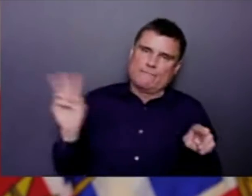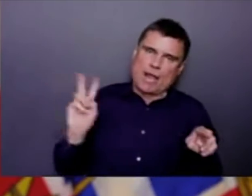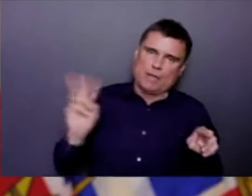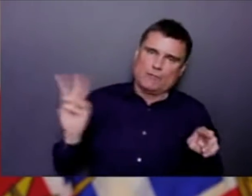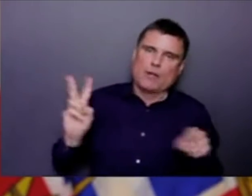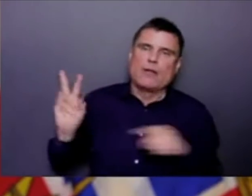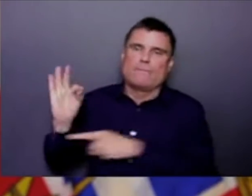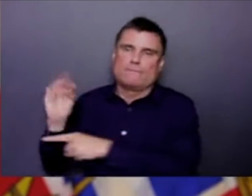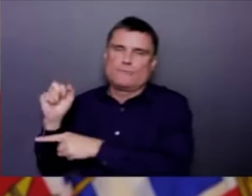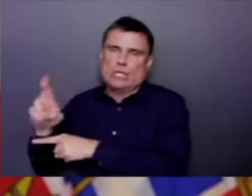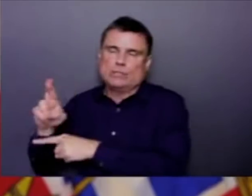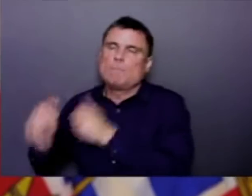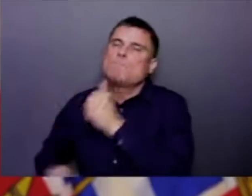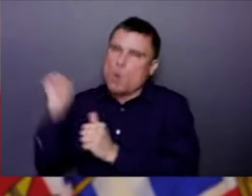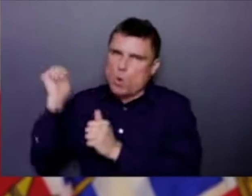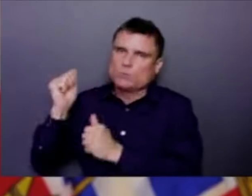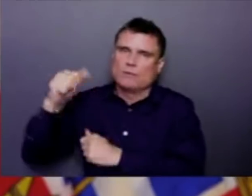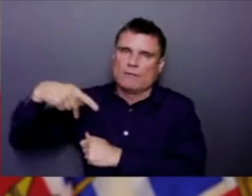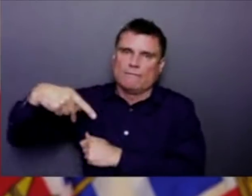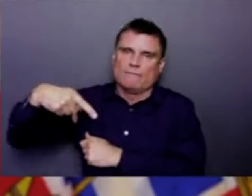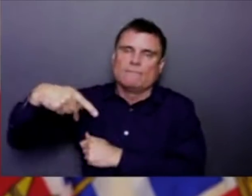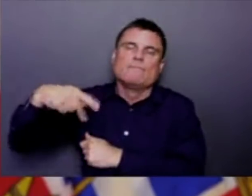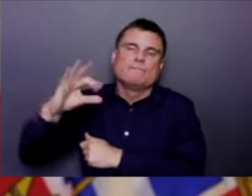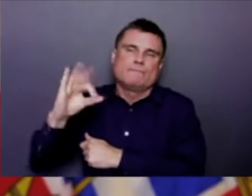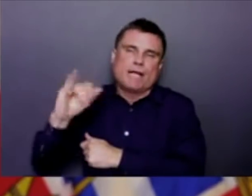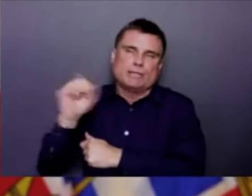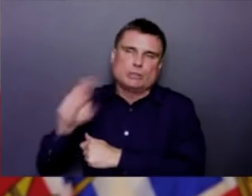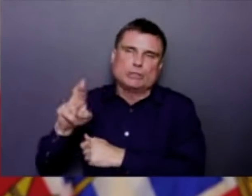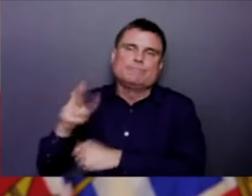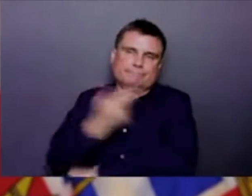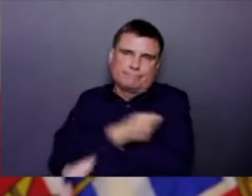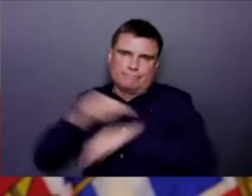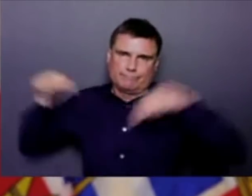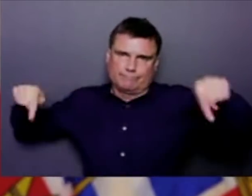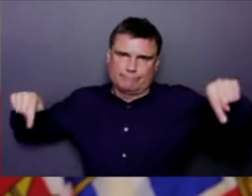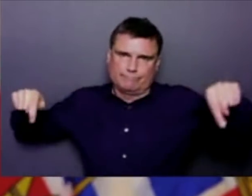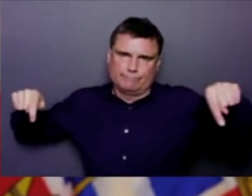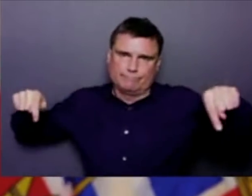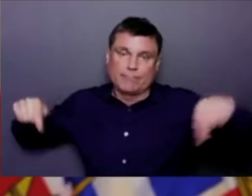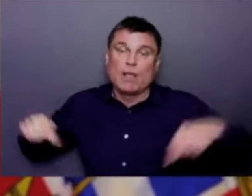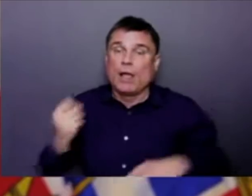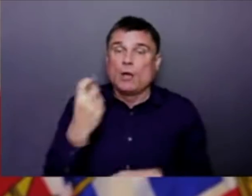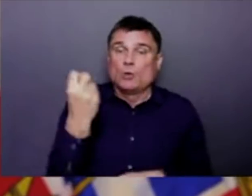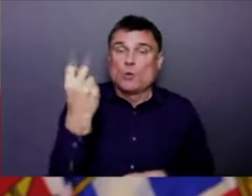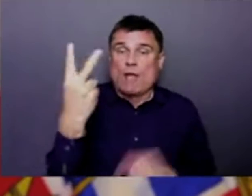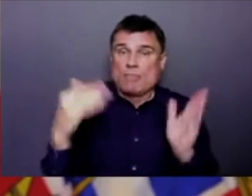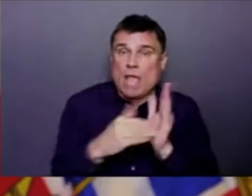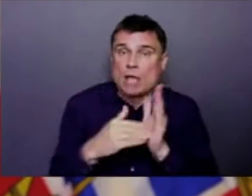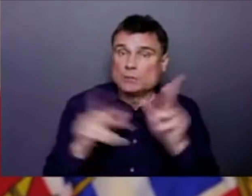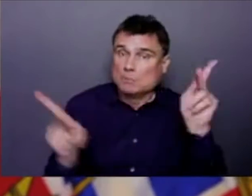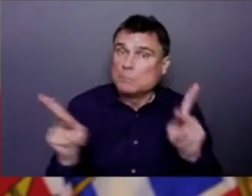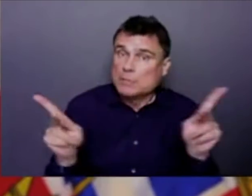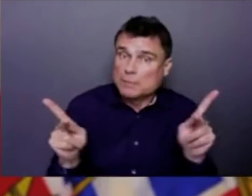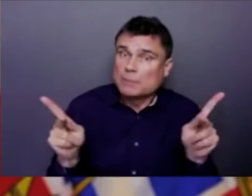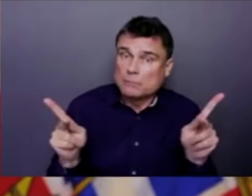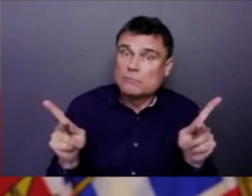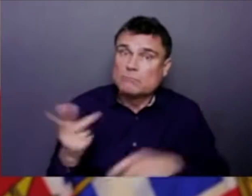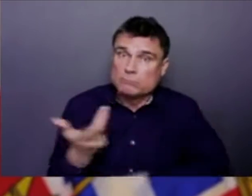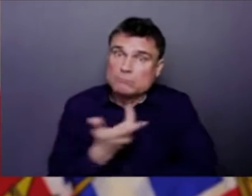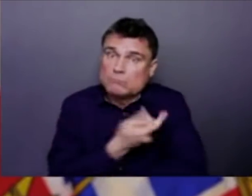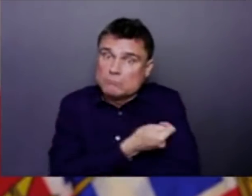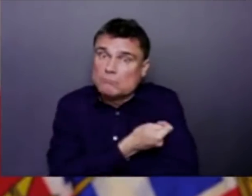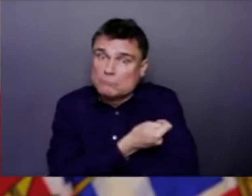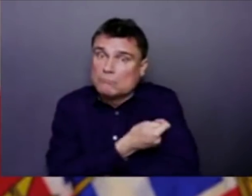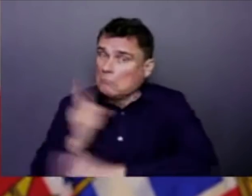With the 11,000, almost 12,000 people who were immunized in the past week and a half, we have had